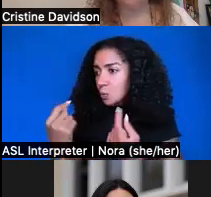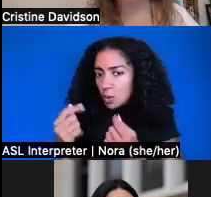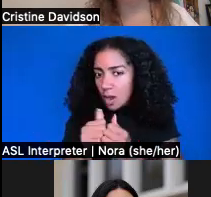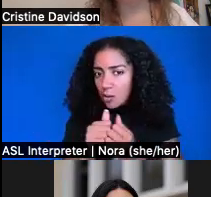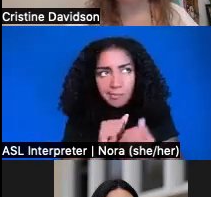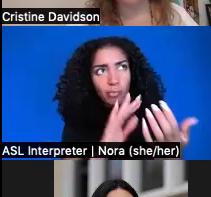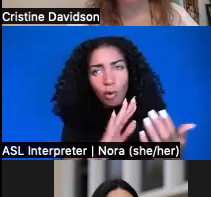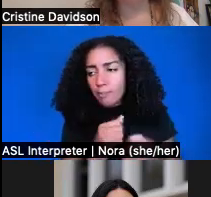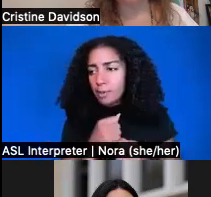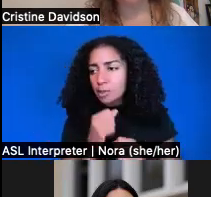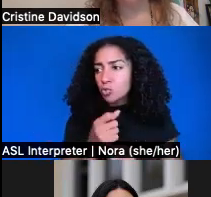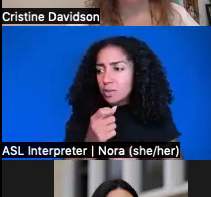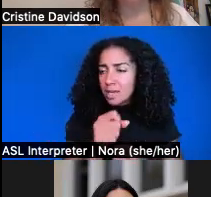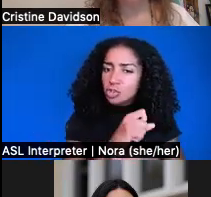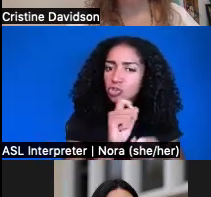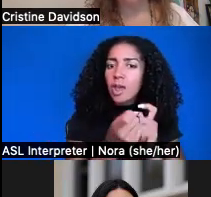and legal, right?